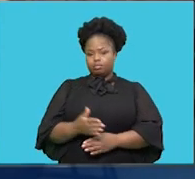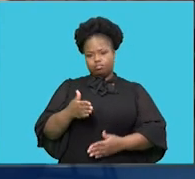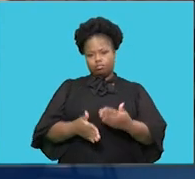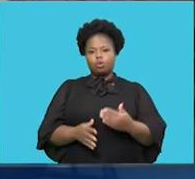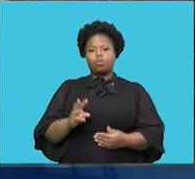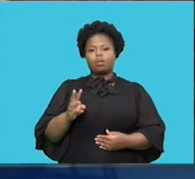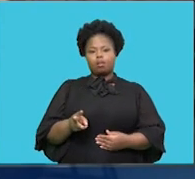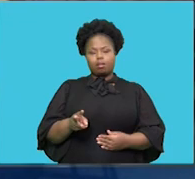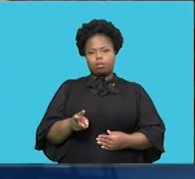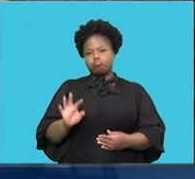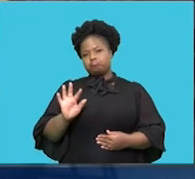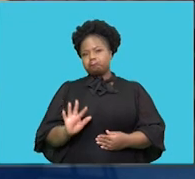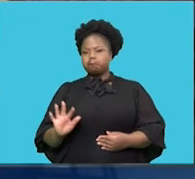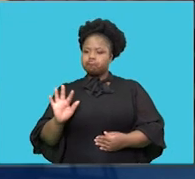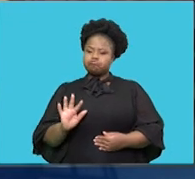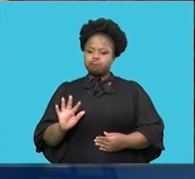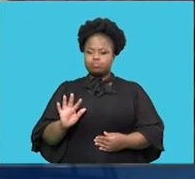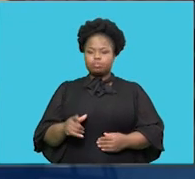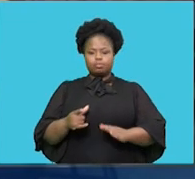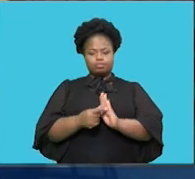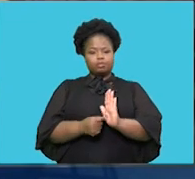expire around